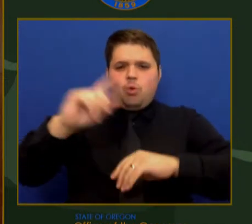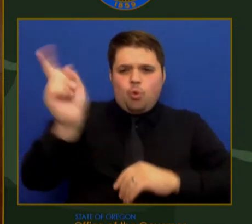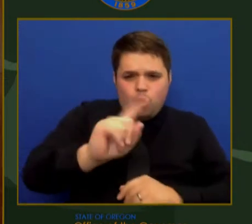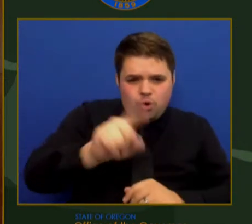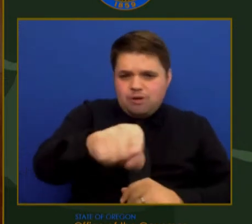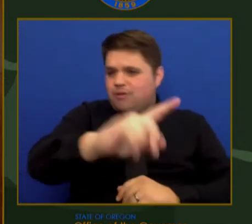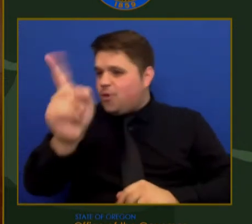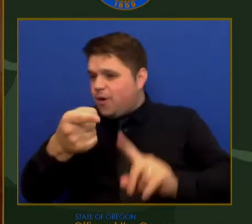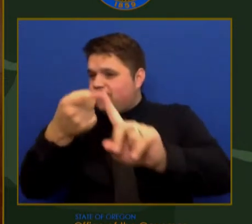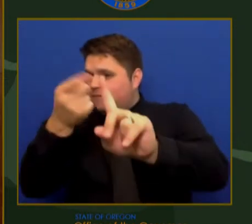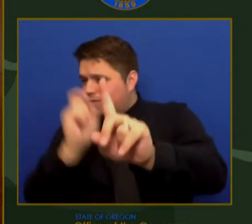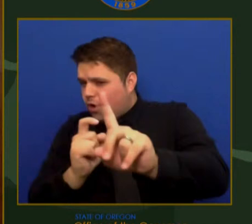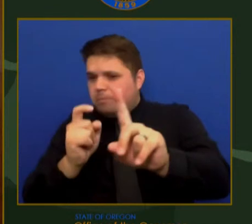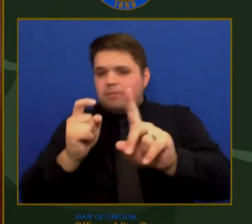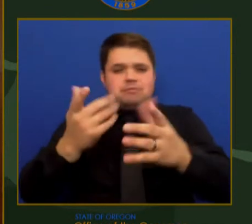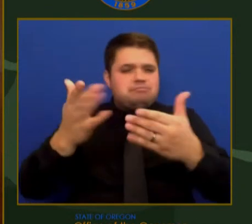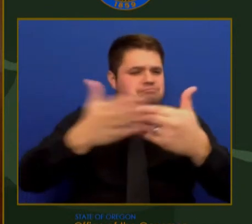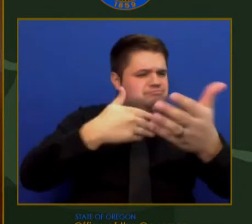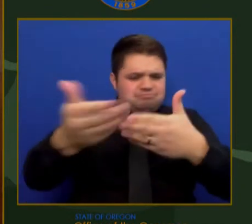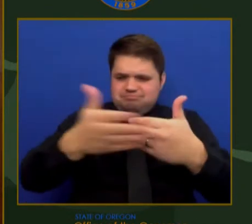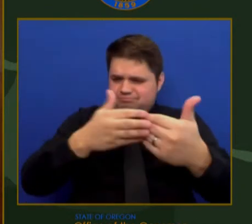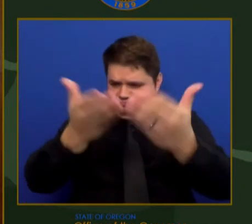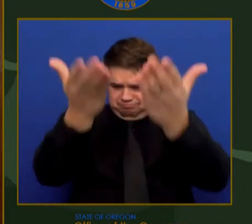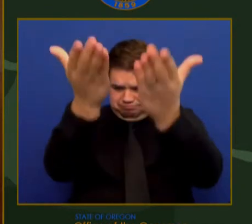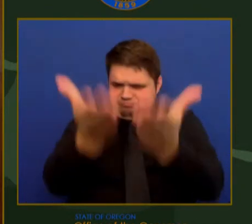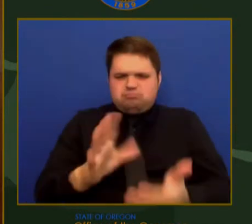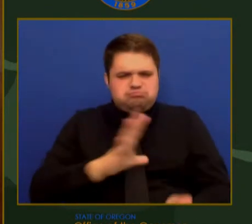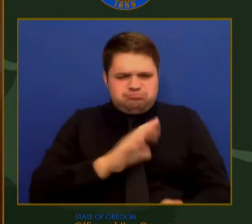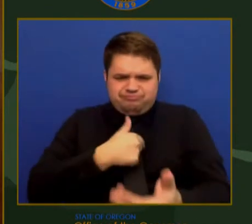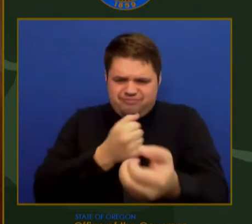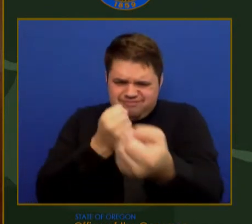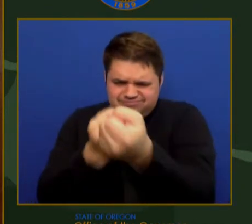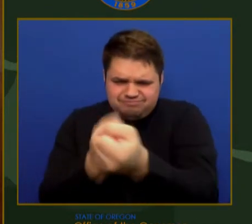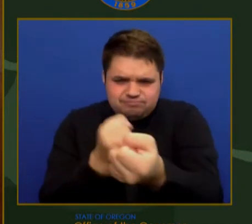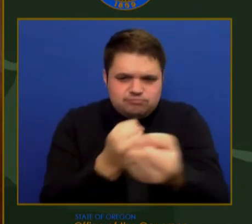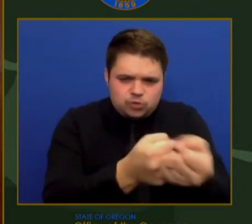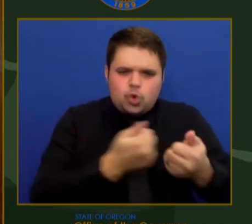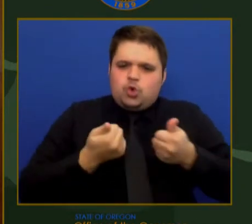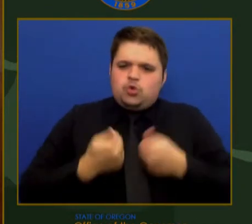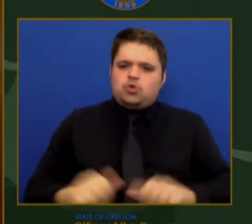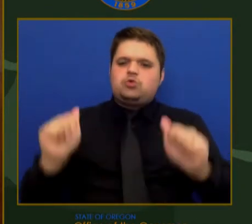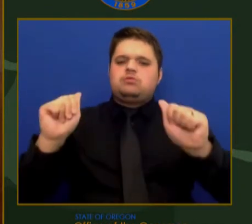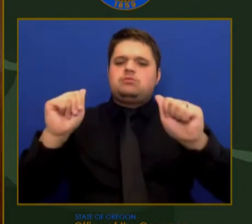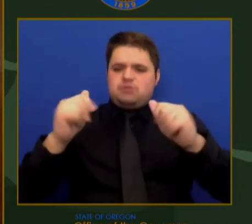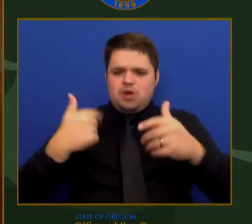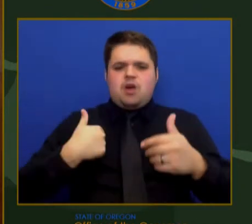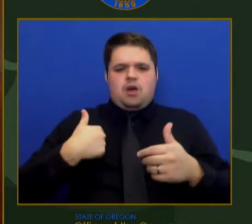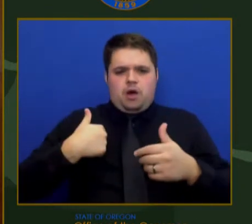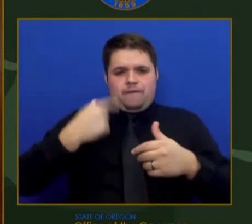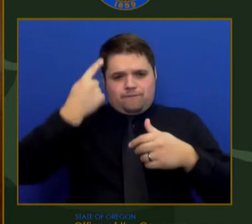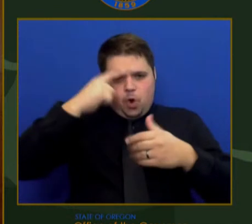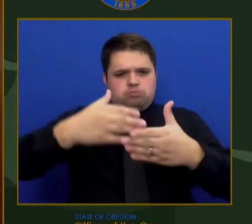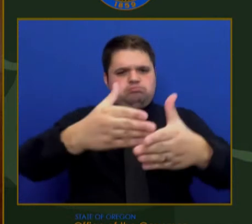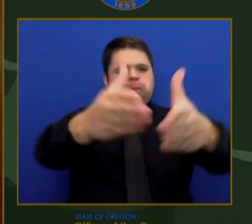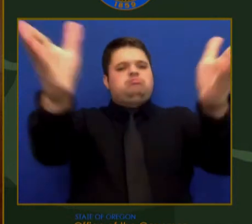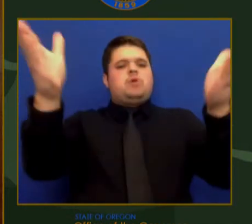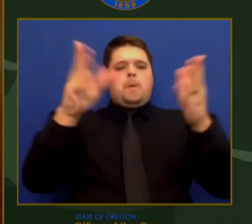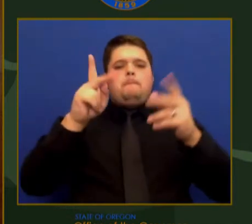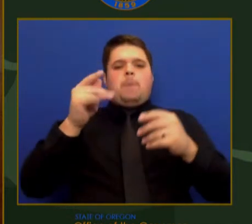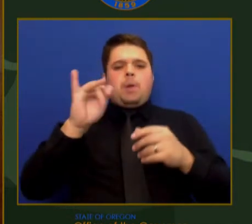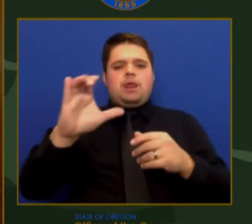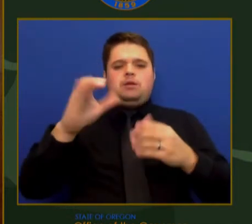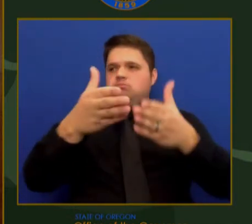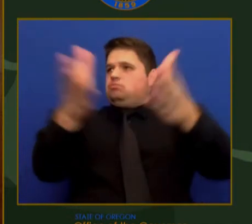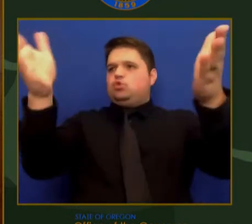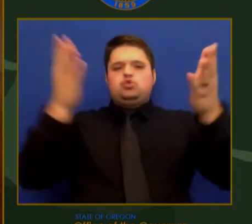That is our job as public servants. As leaders, We're charged with leaving the world a better